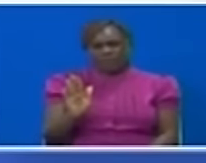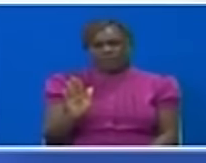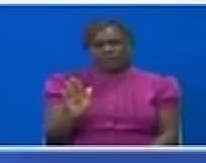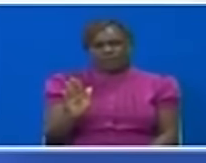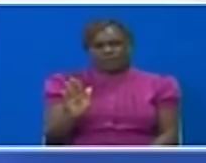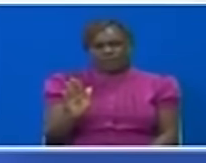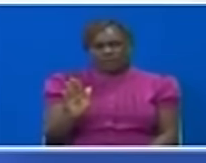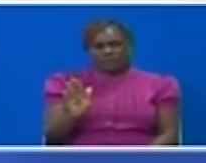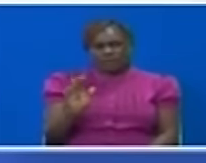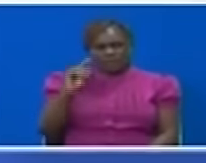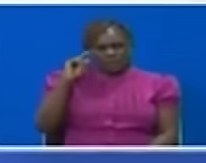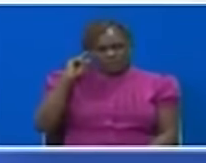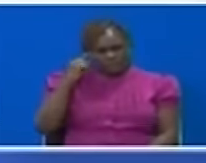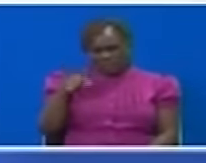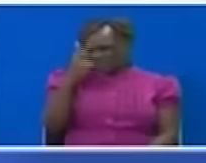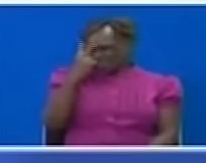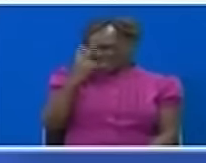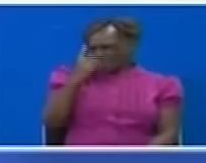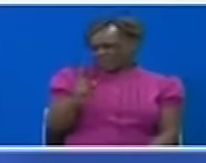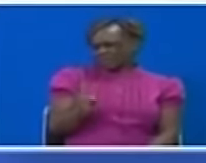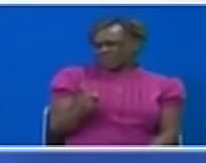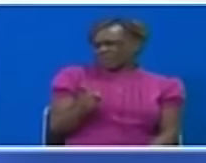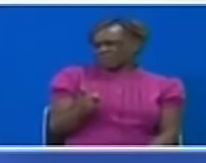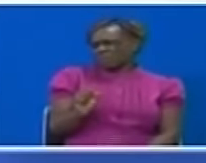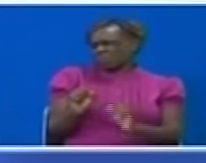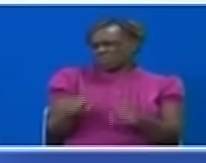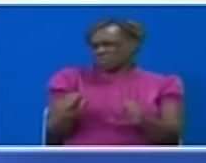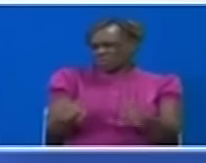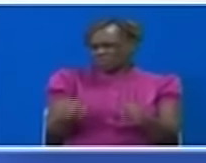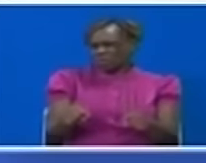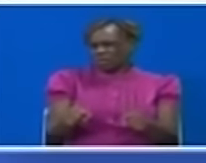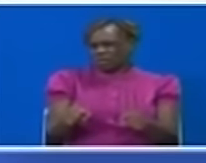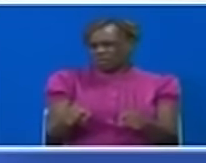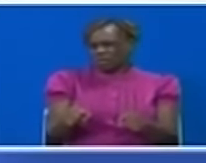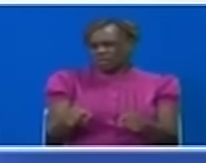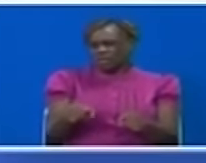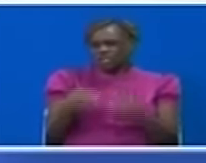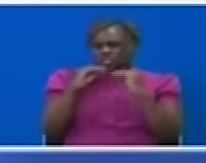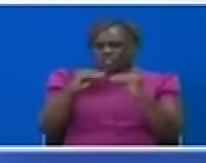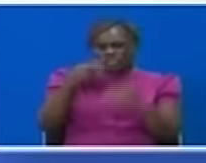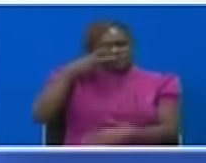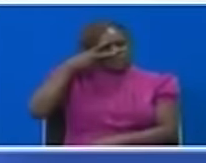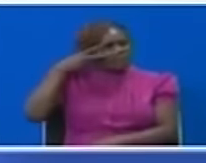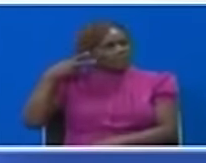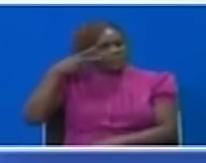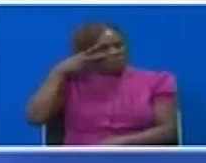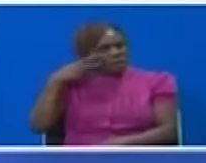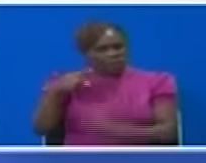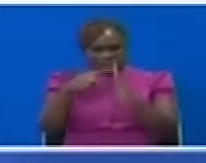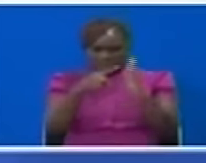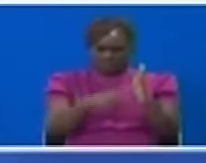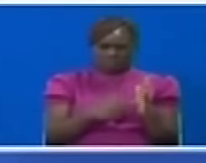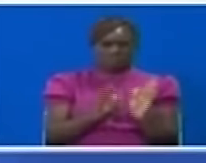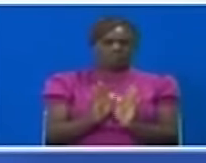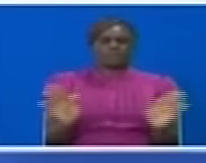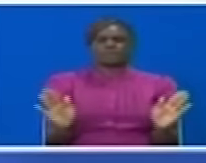Hapo ndio wanafikiri watoto wameshuku yeye ya kwamba yeye ni Muislamu. Ndio. Ni hivyo tu.